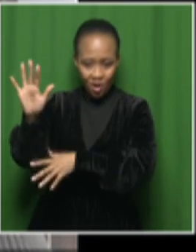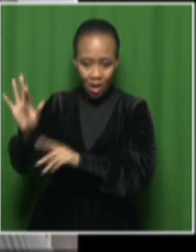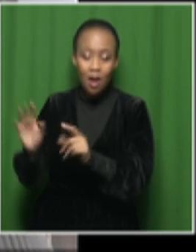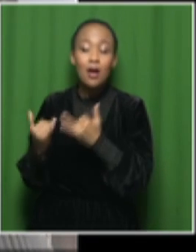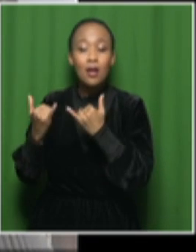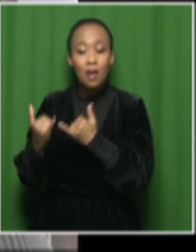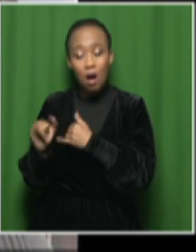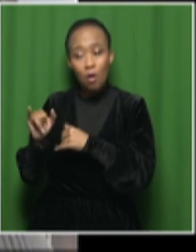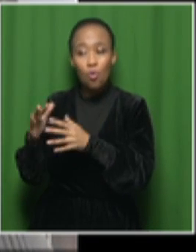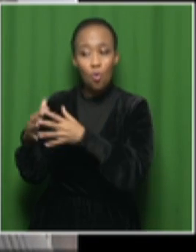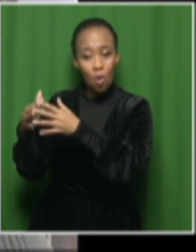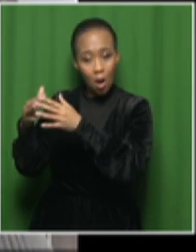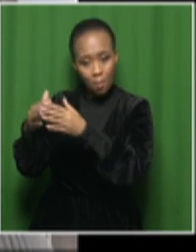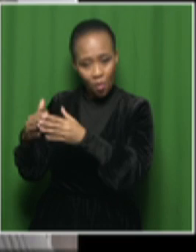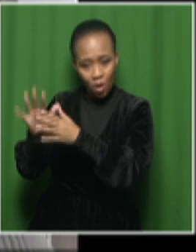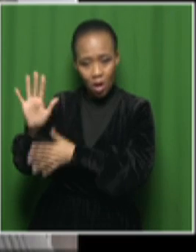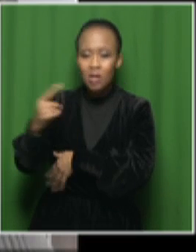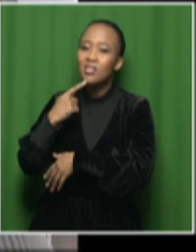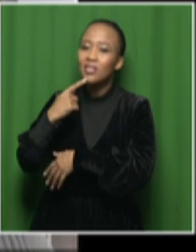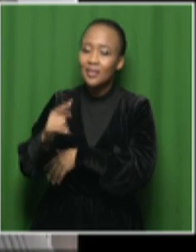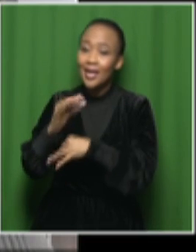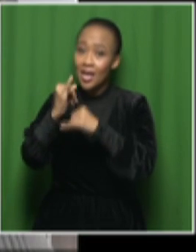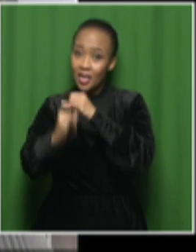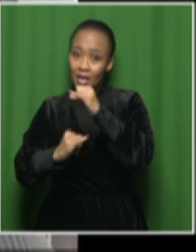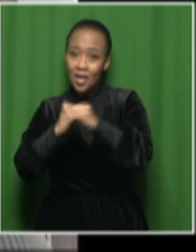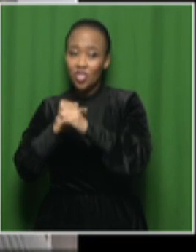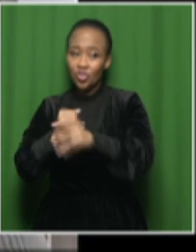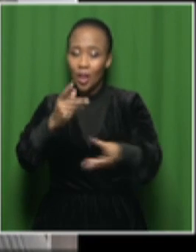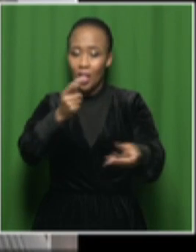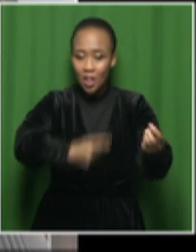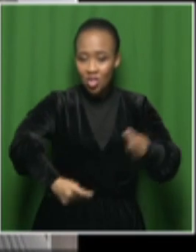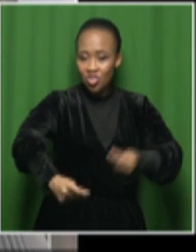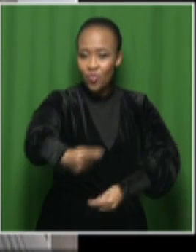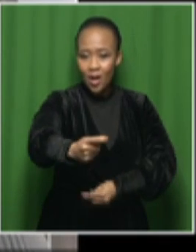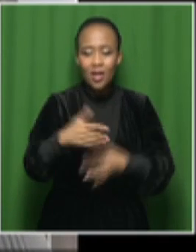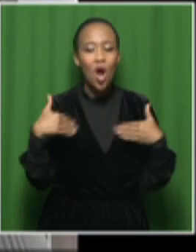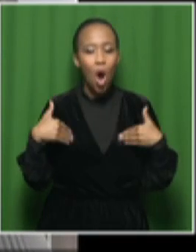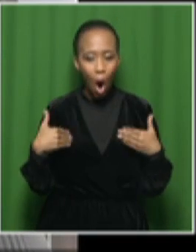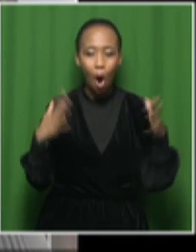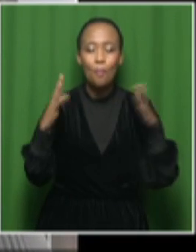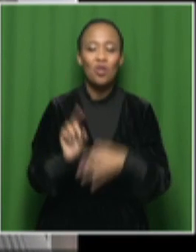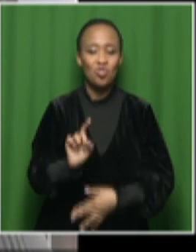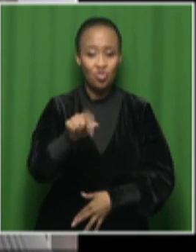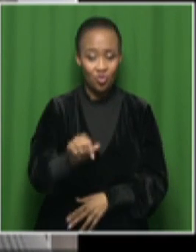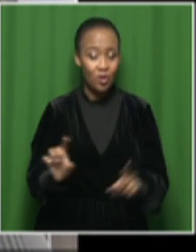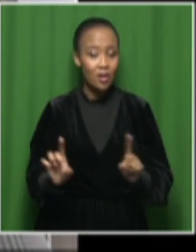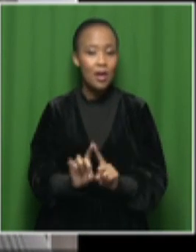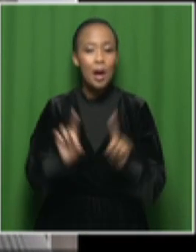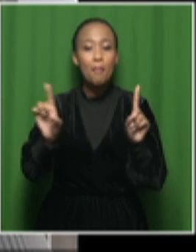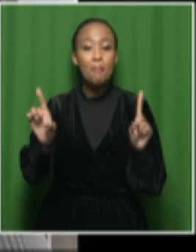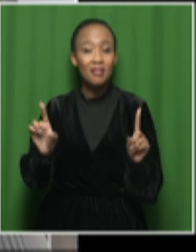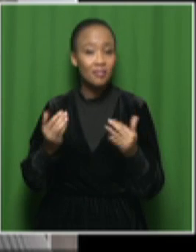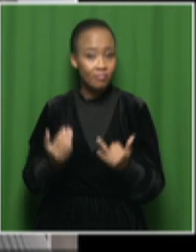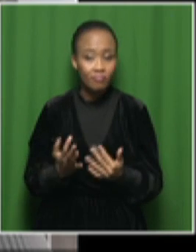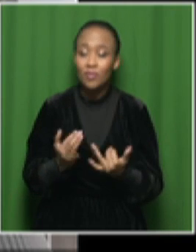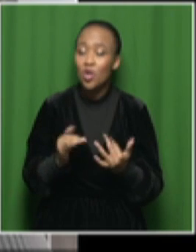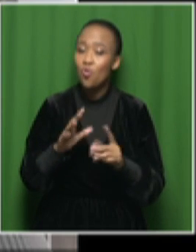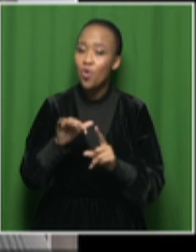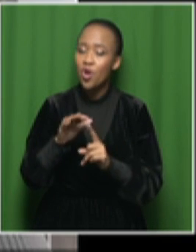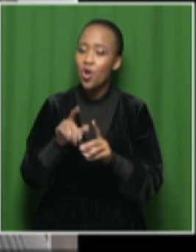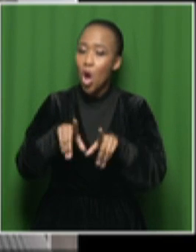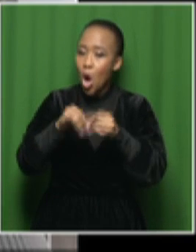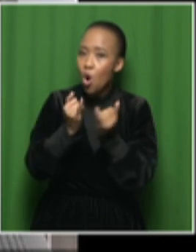open international trade. So, but now when they are being beaten in that competition and they want